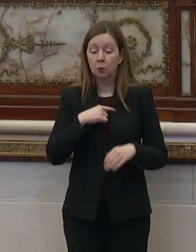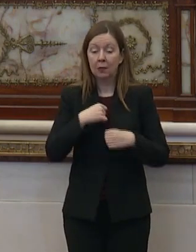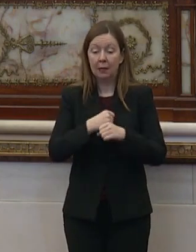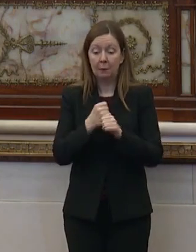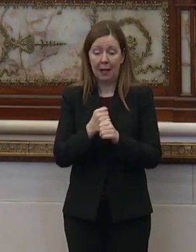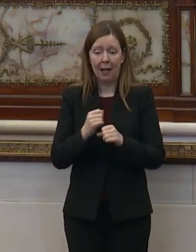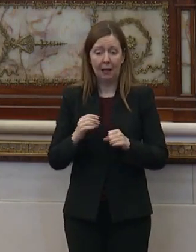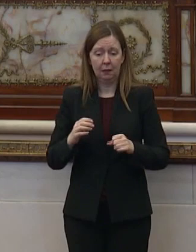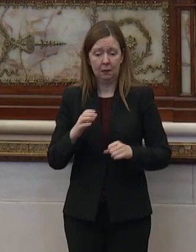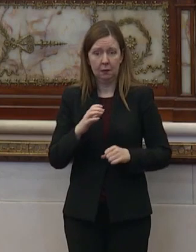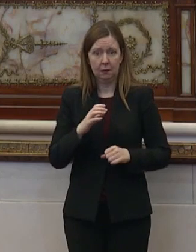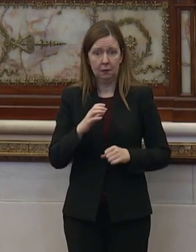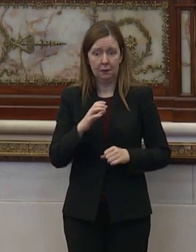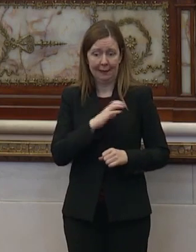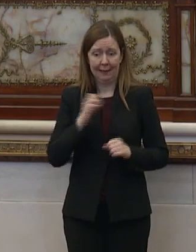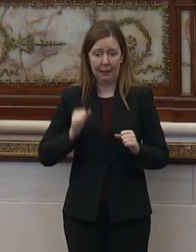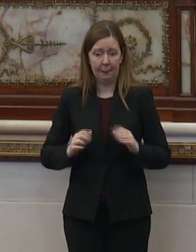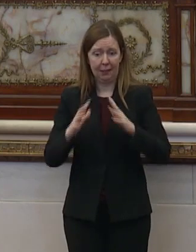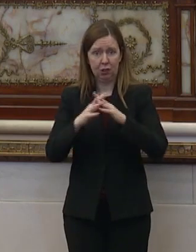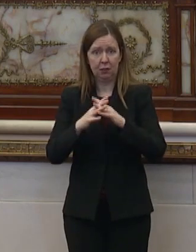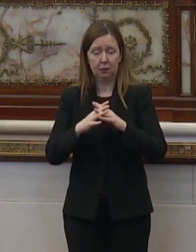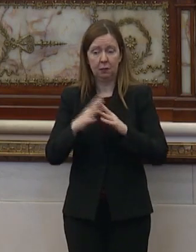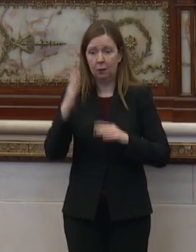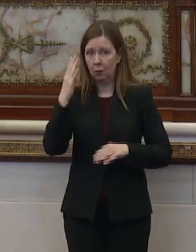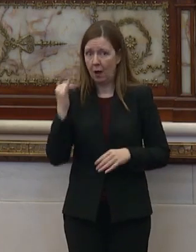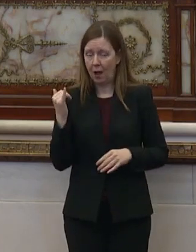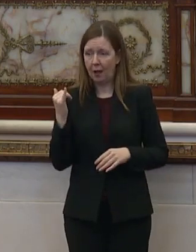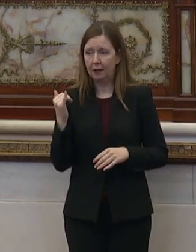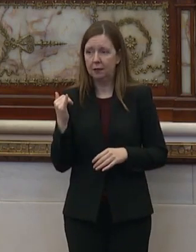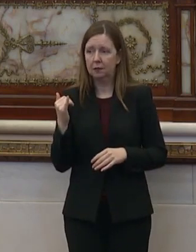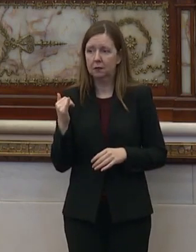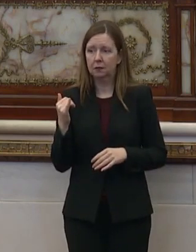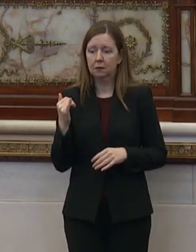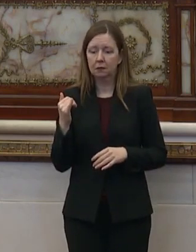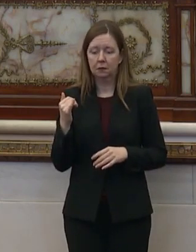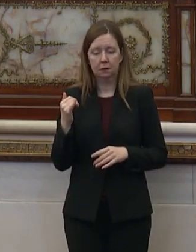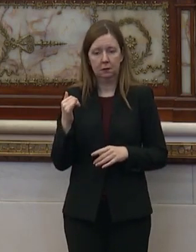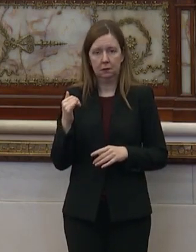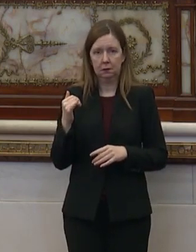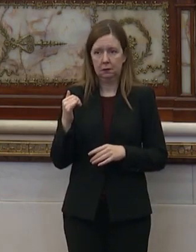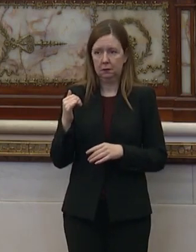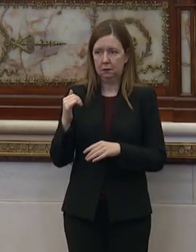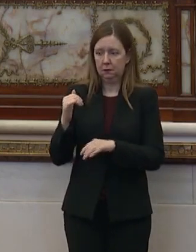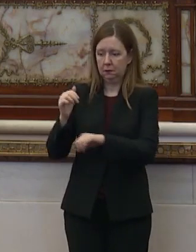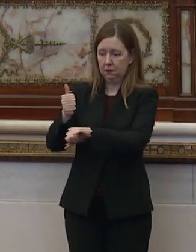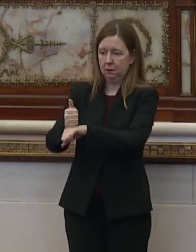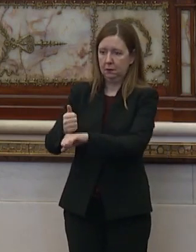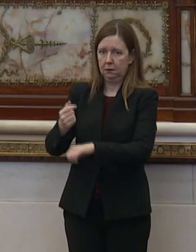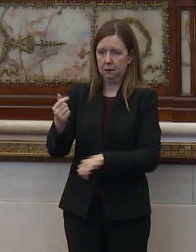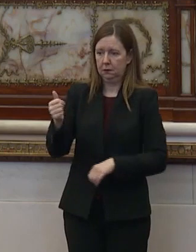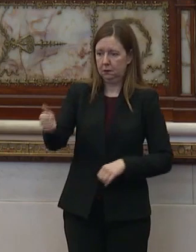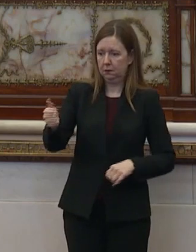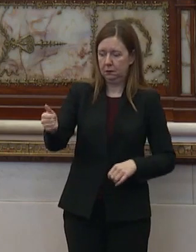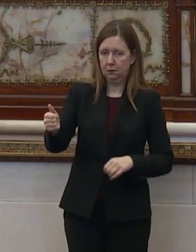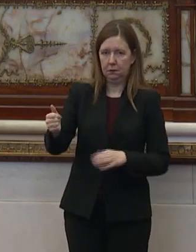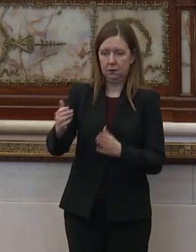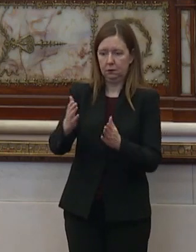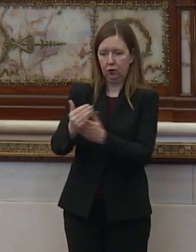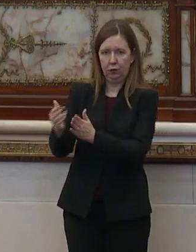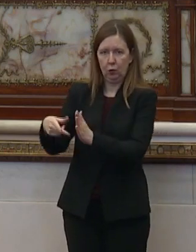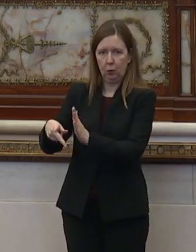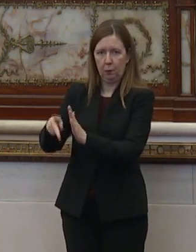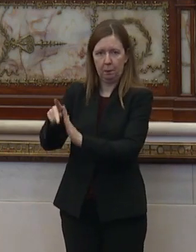the commission was not just to be a standalone kind of reviewer of